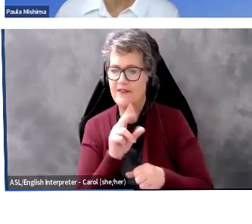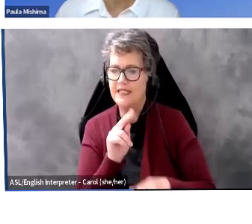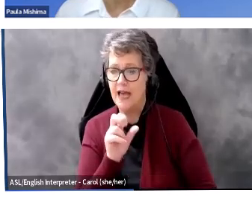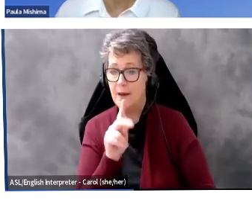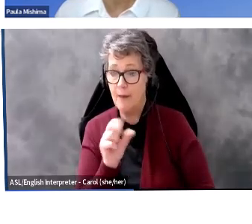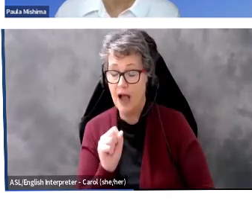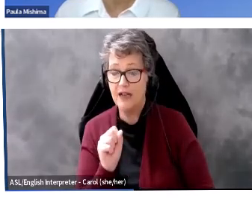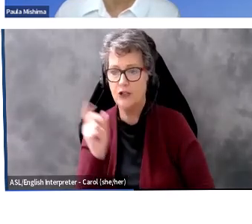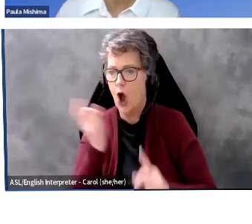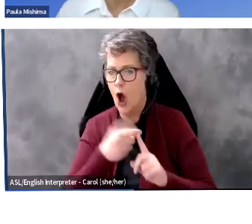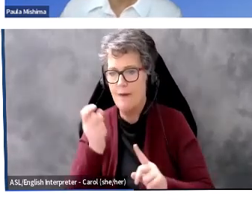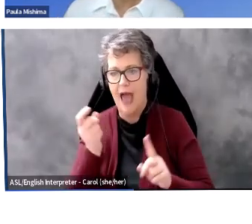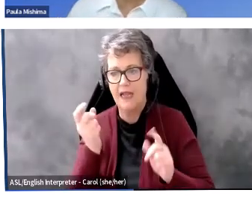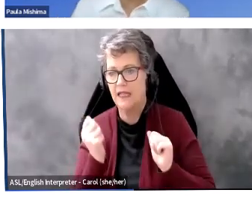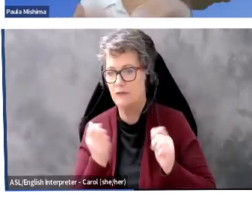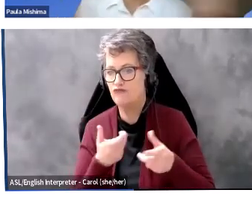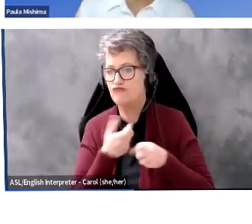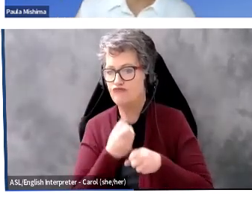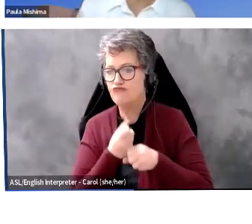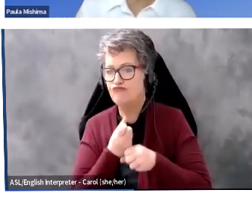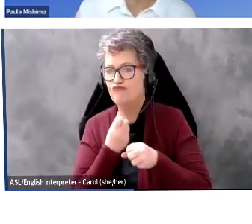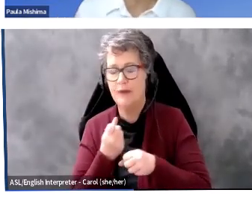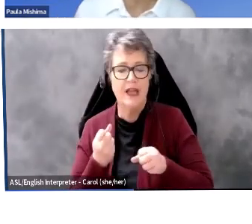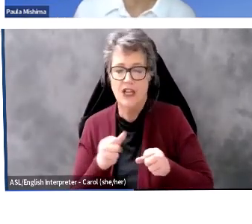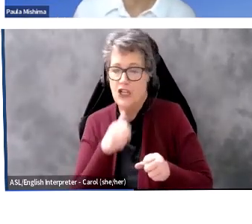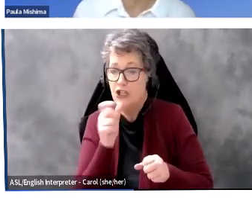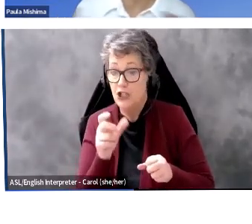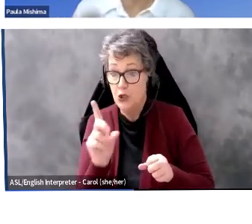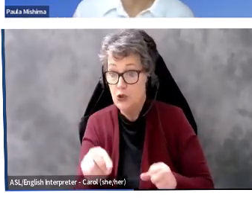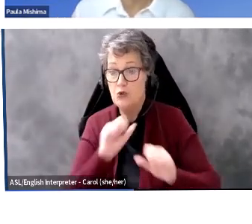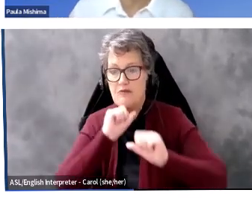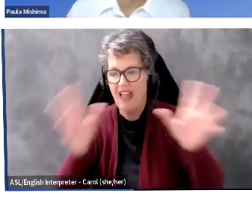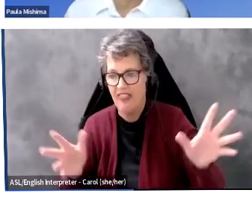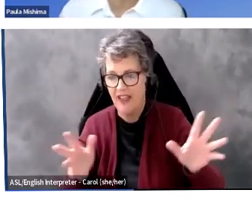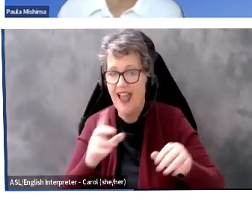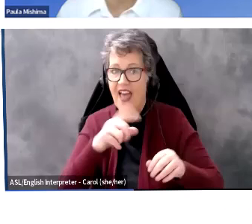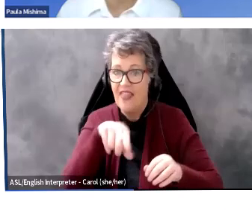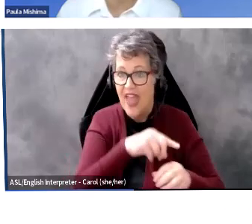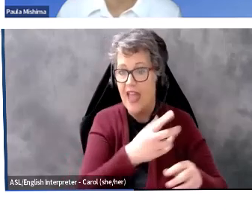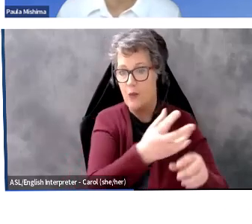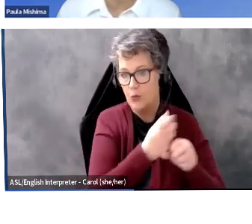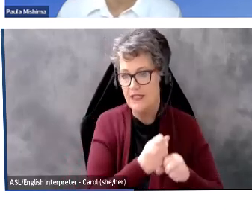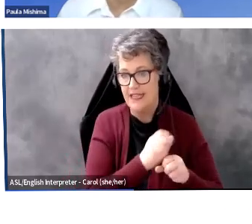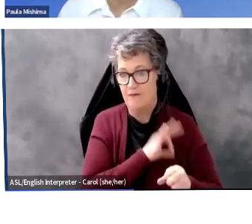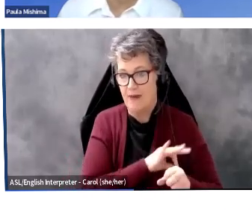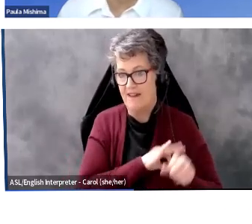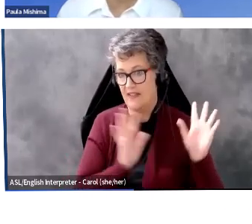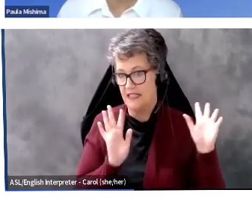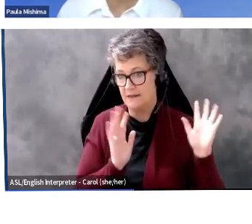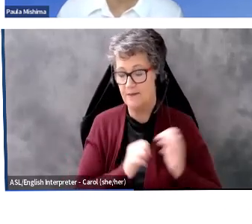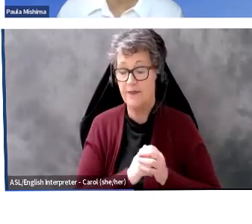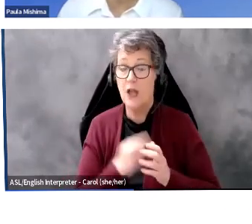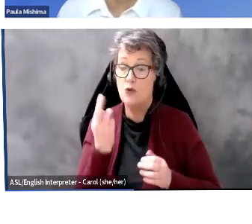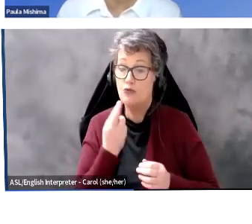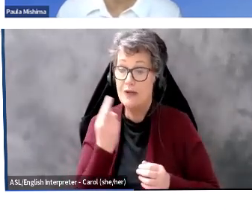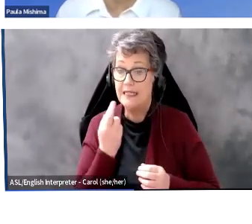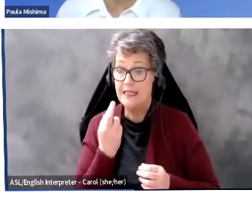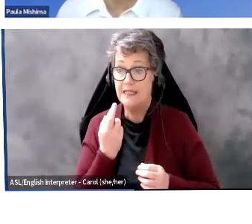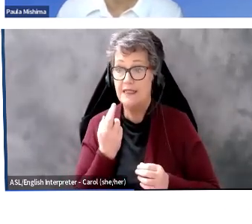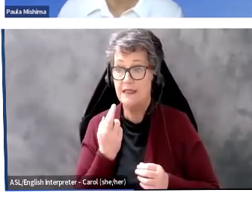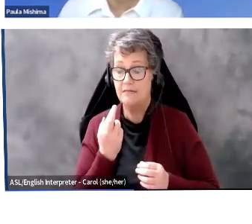bucks automatically, okay? You don't really have to do a thing. They're going to receive benefits. And the reason,